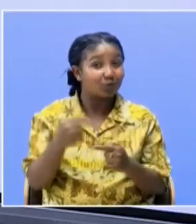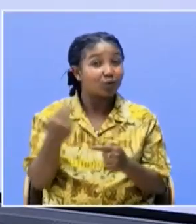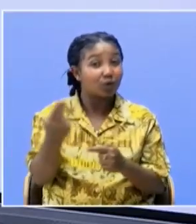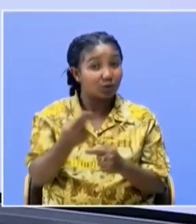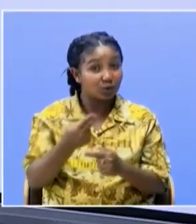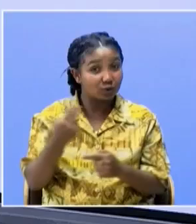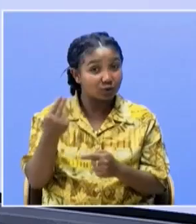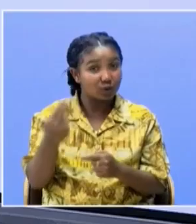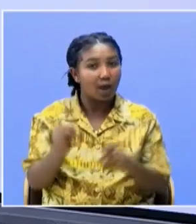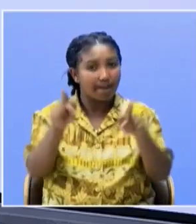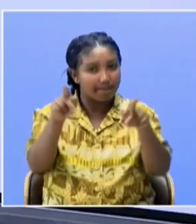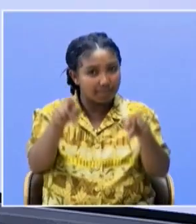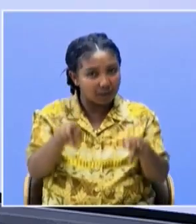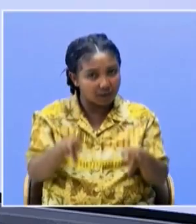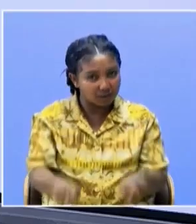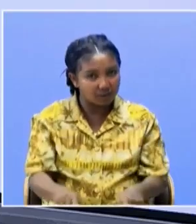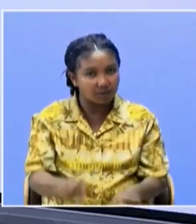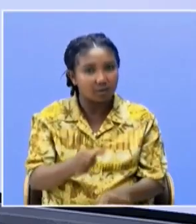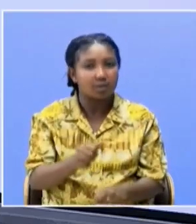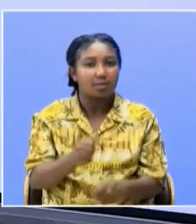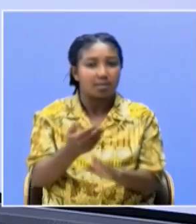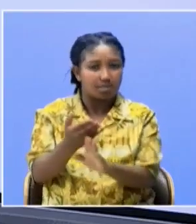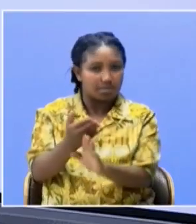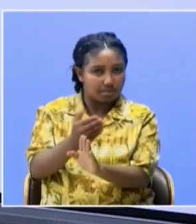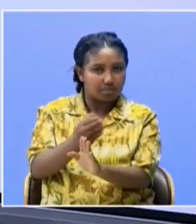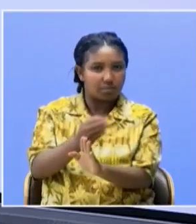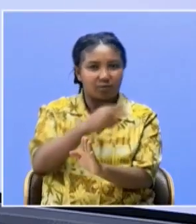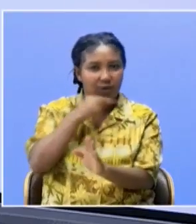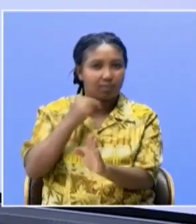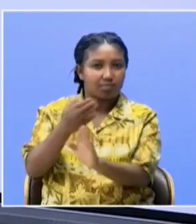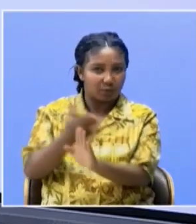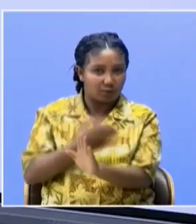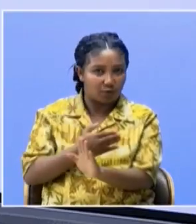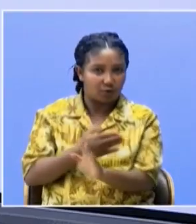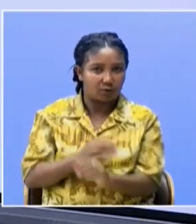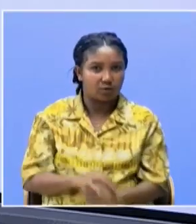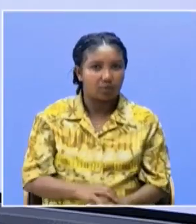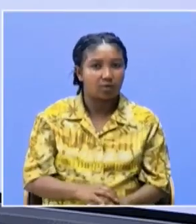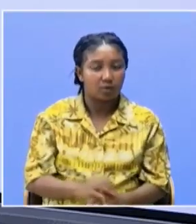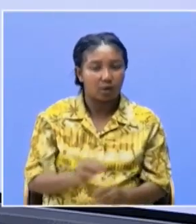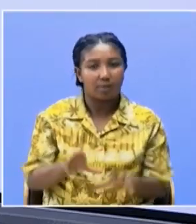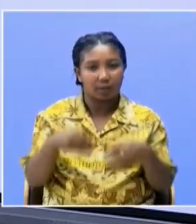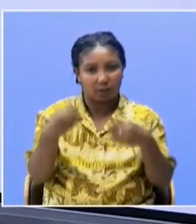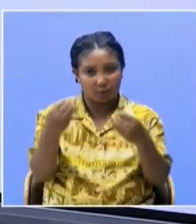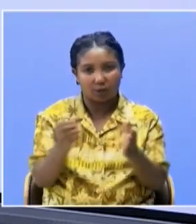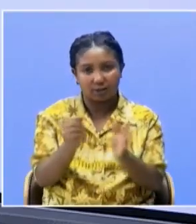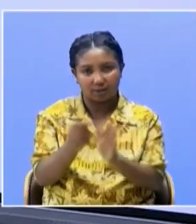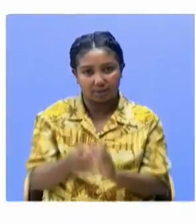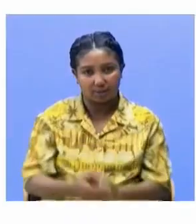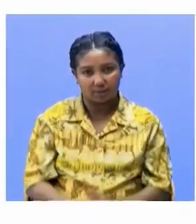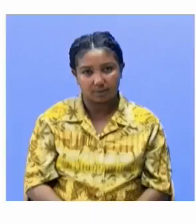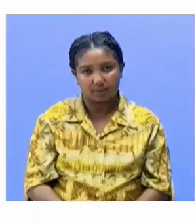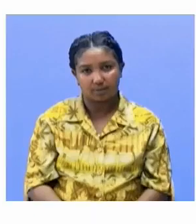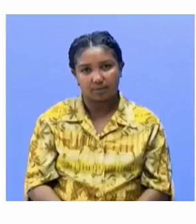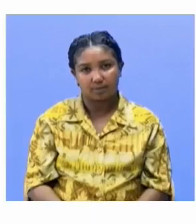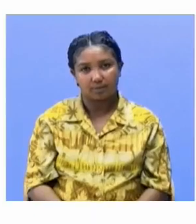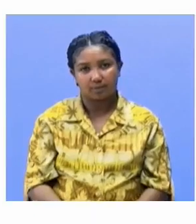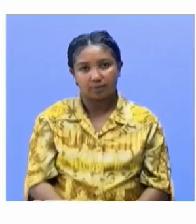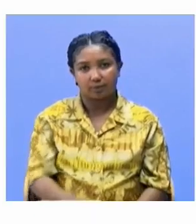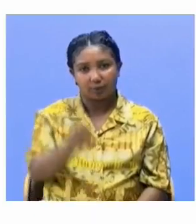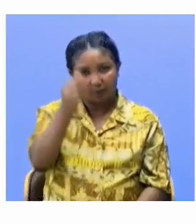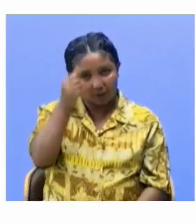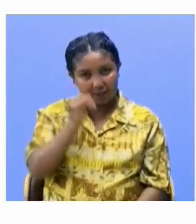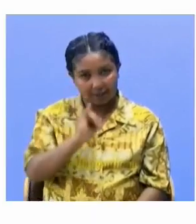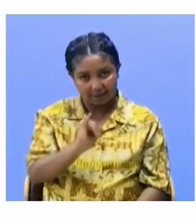use the present auxiliaries before going, okay? Let me give you an example. He is